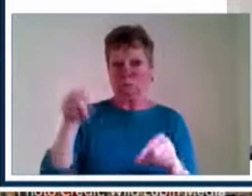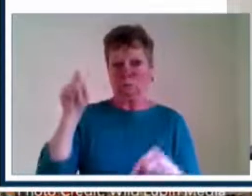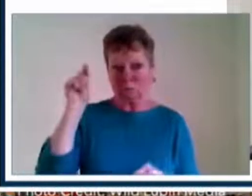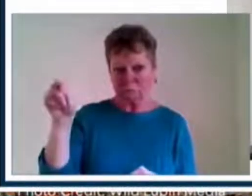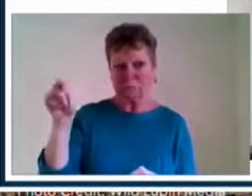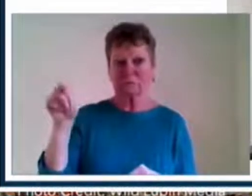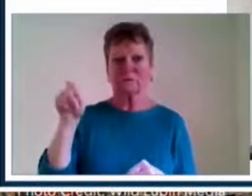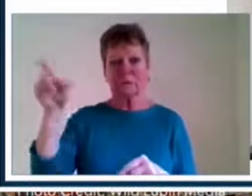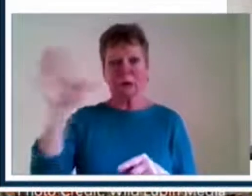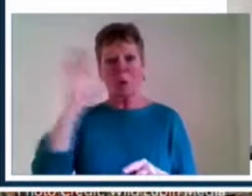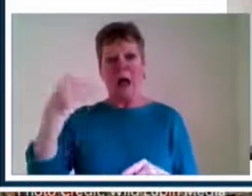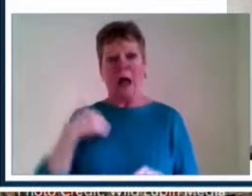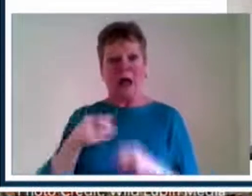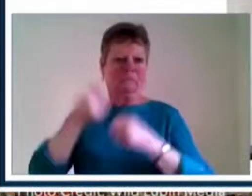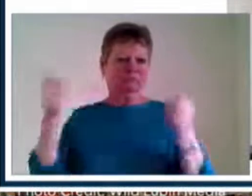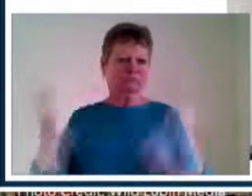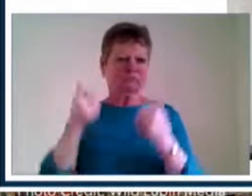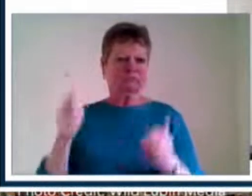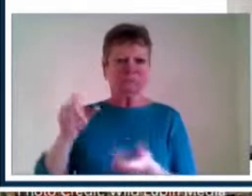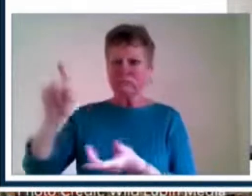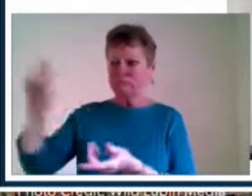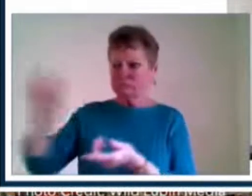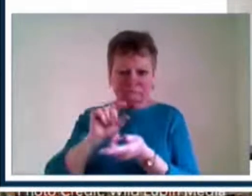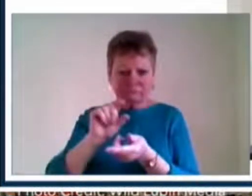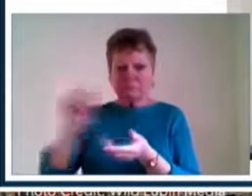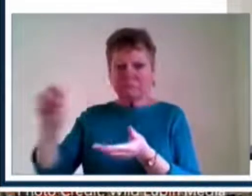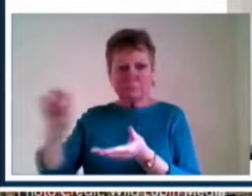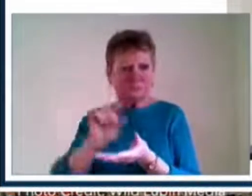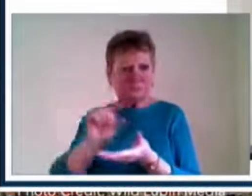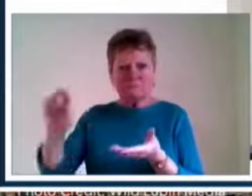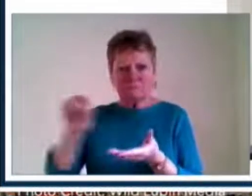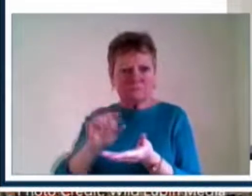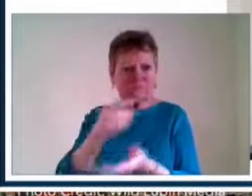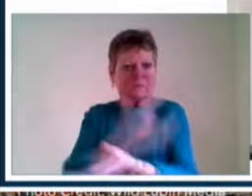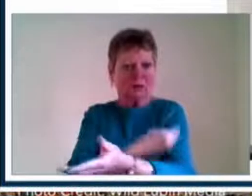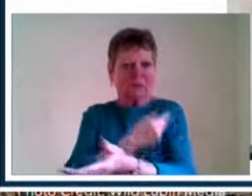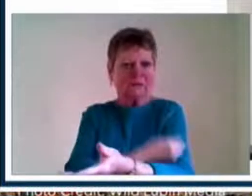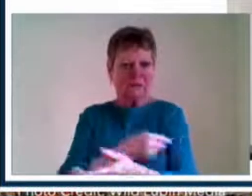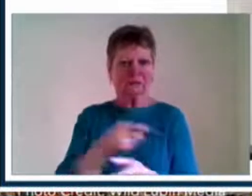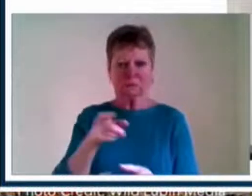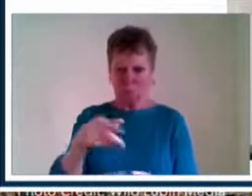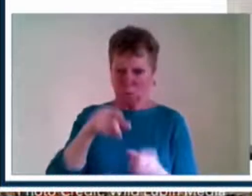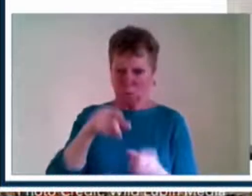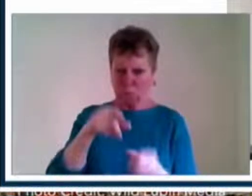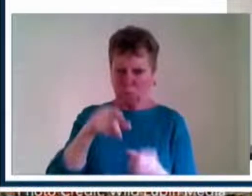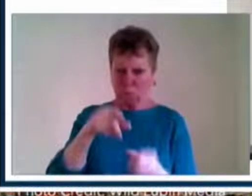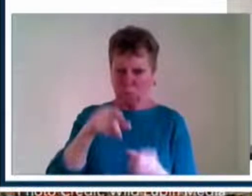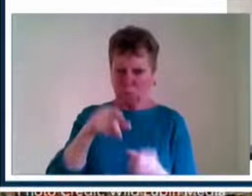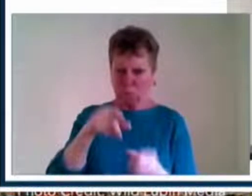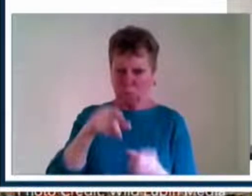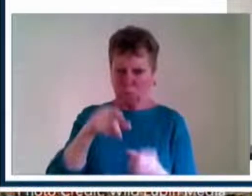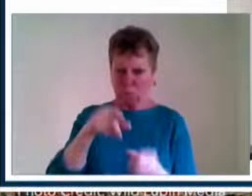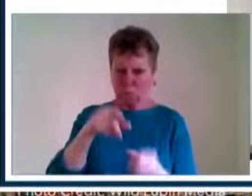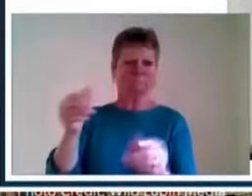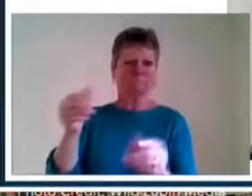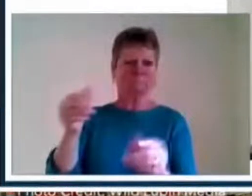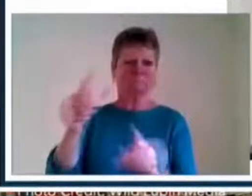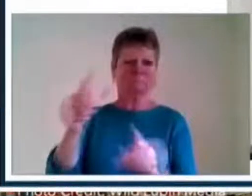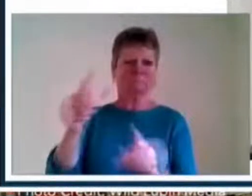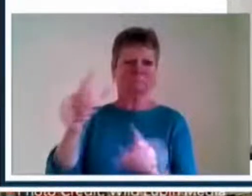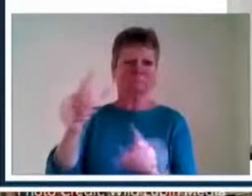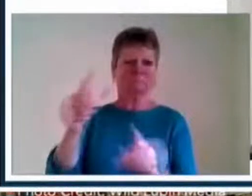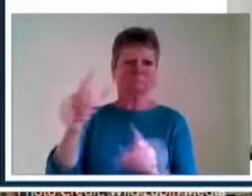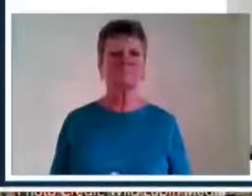the doses. The appointments are there. Please book your appointment. Before I turn things over to Dr.